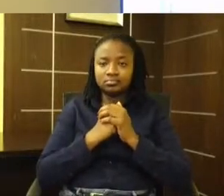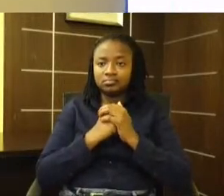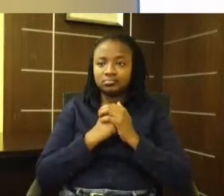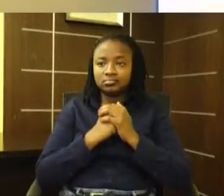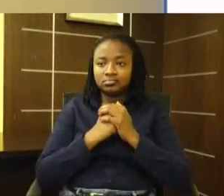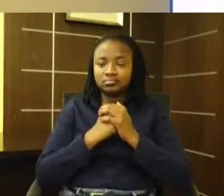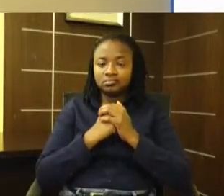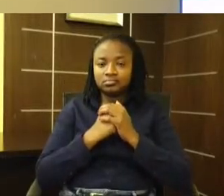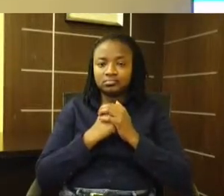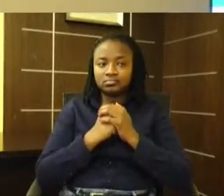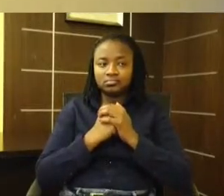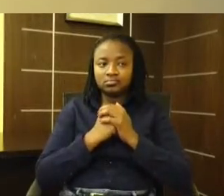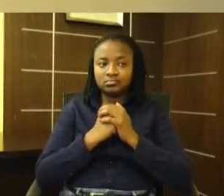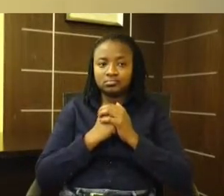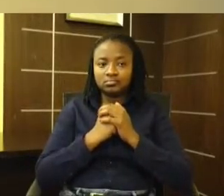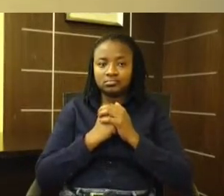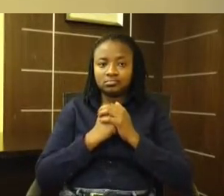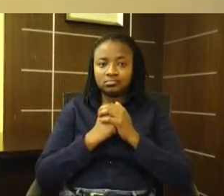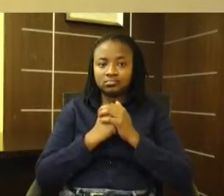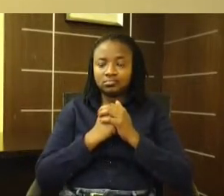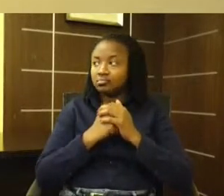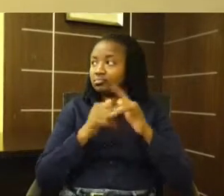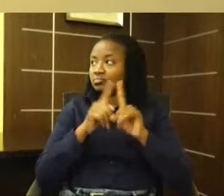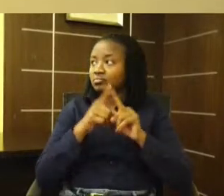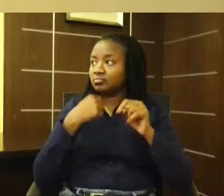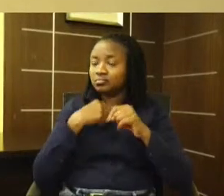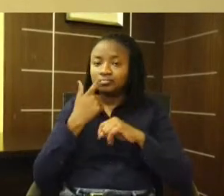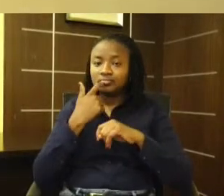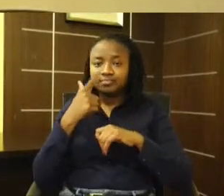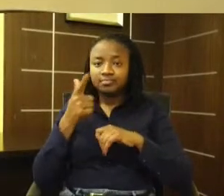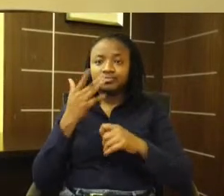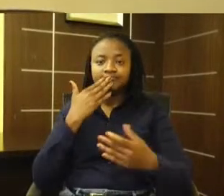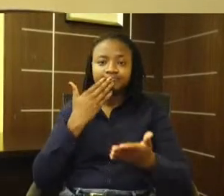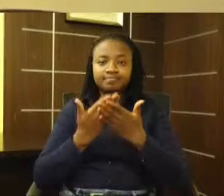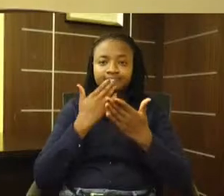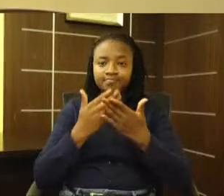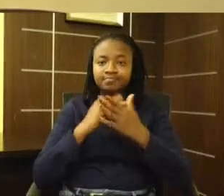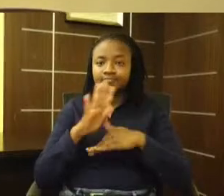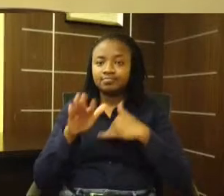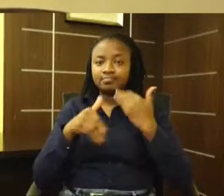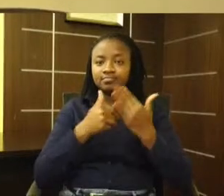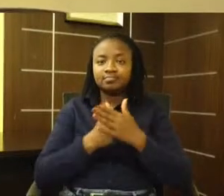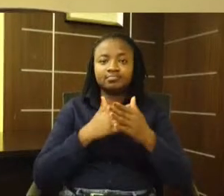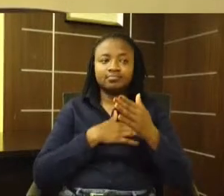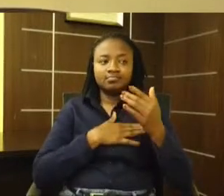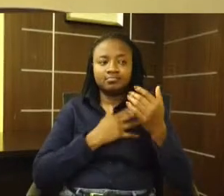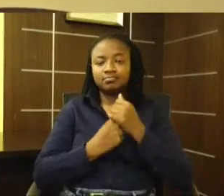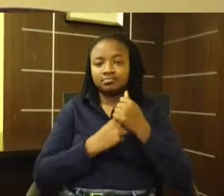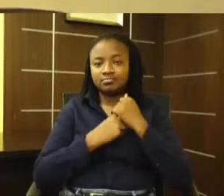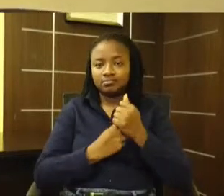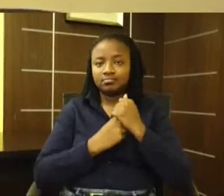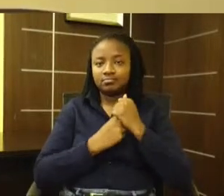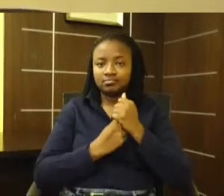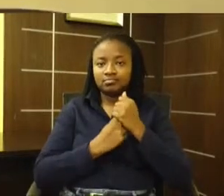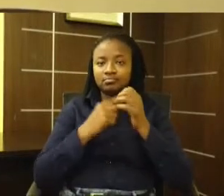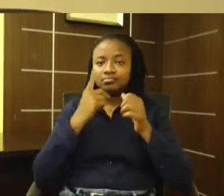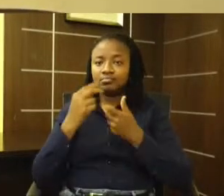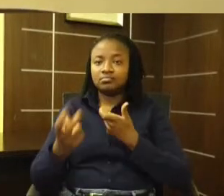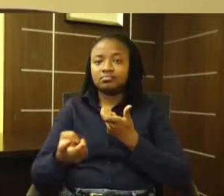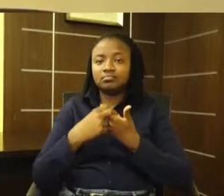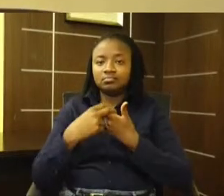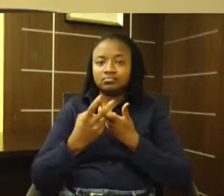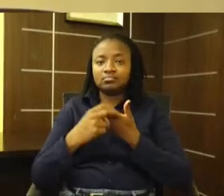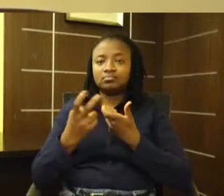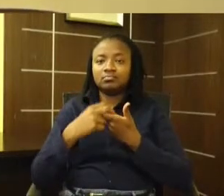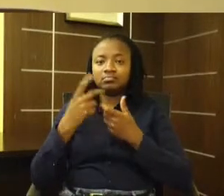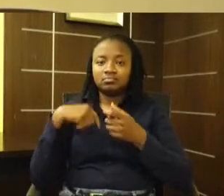push a vote of thanks to our able partners who joined us